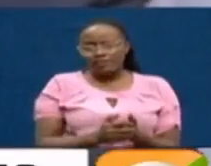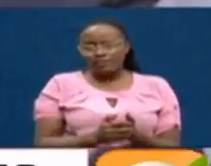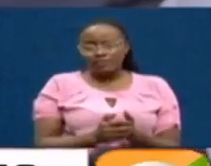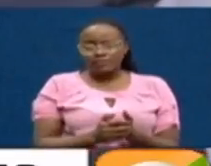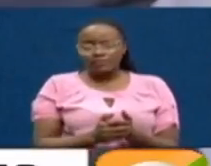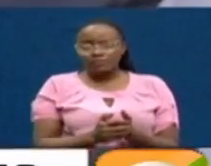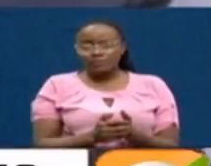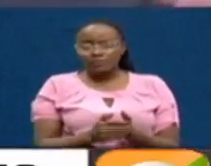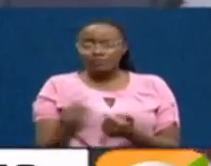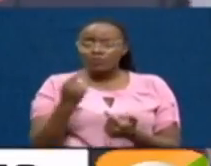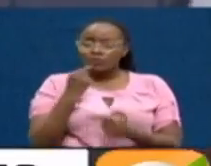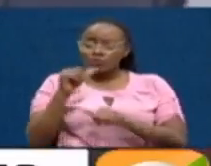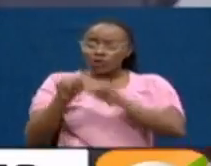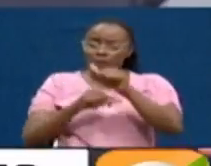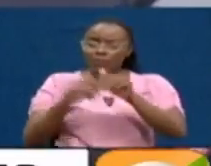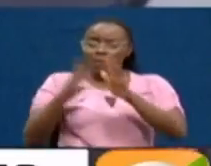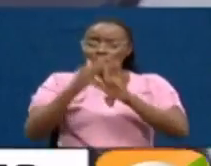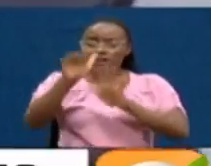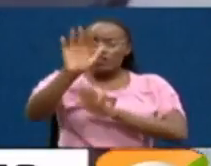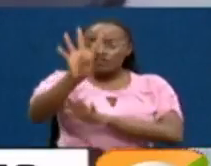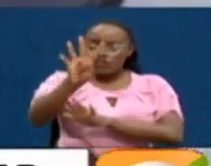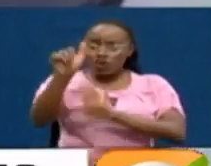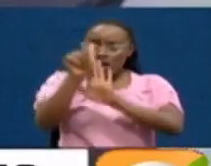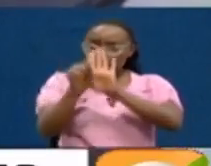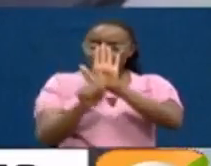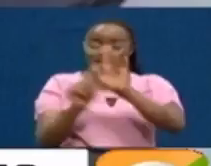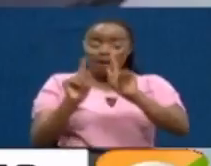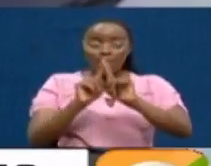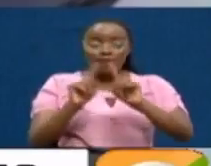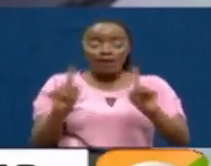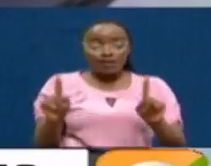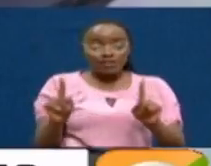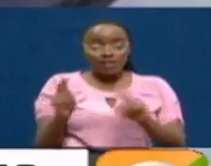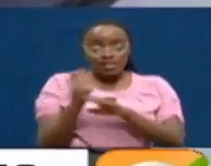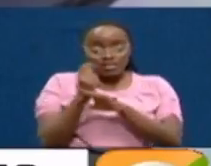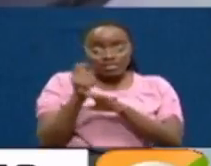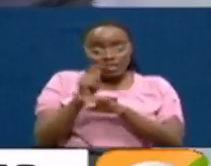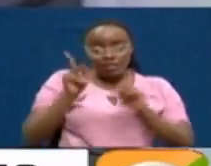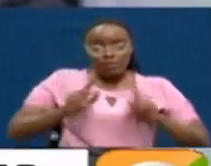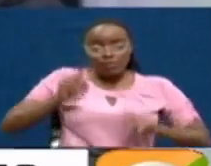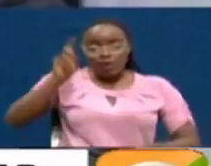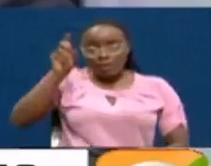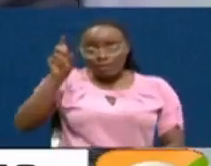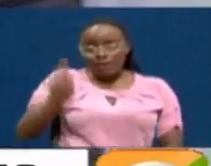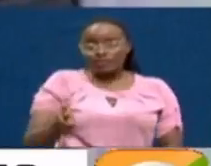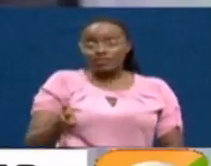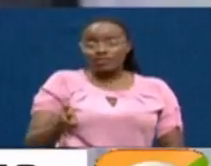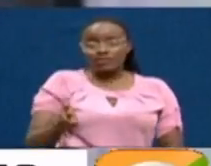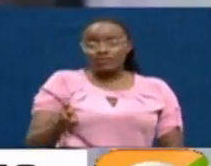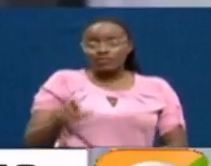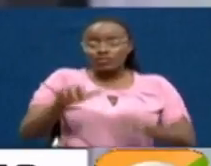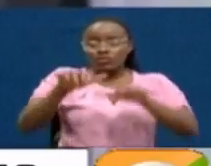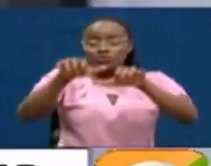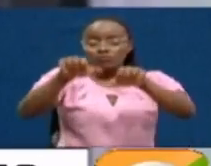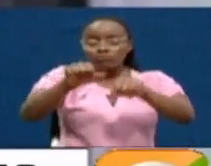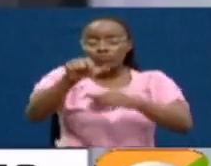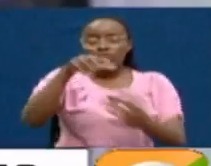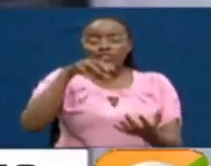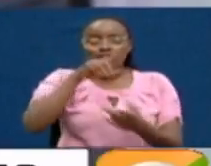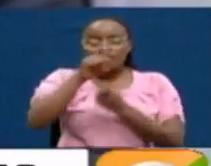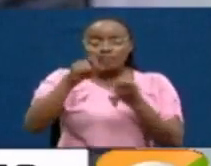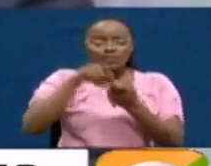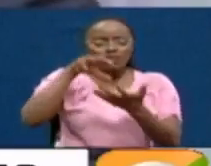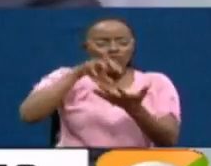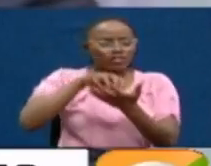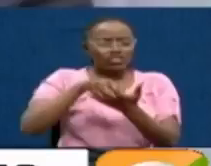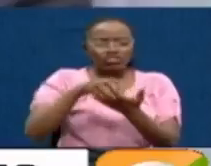talking about, we spoke of the Big Four agenda, all right? But the thing is, you have to train people to actually take up those particular jobs. But